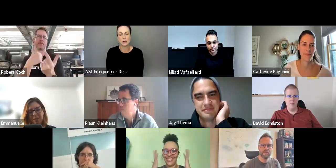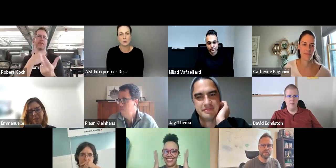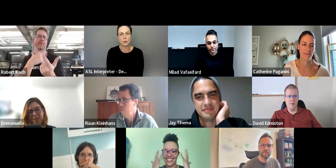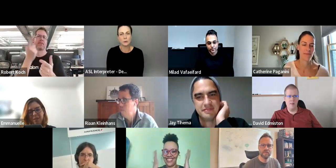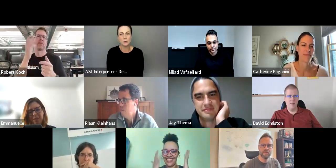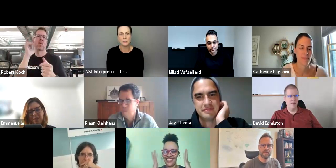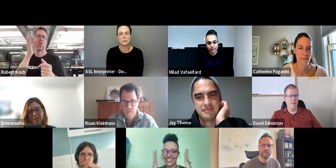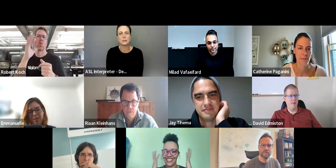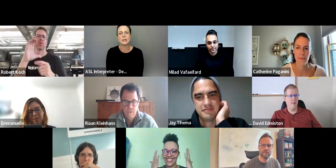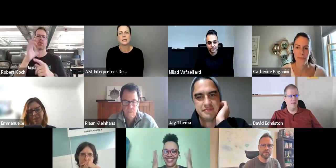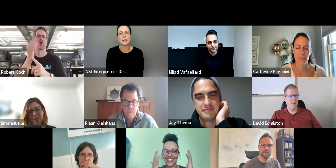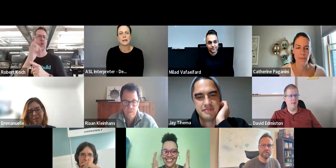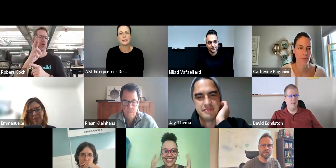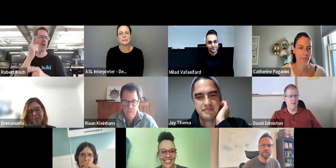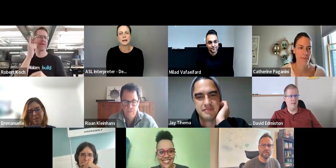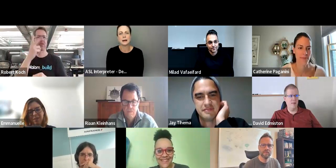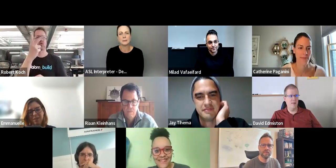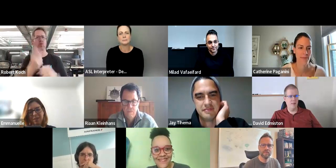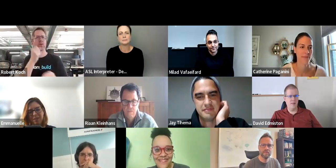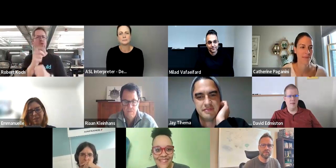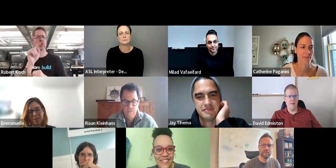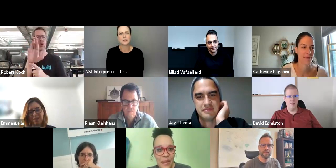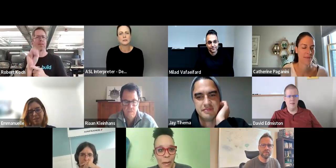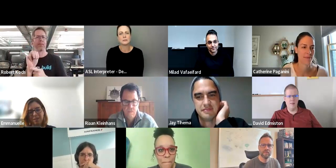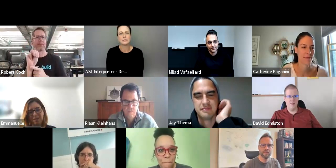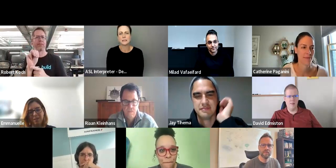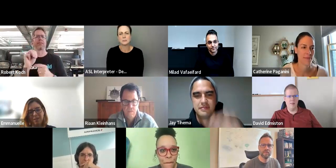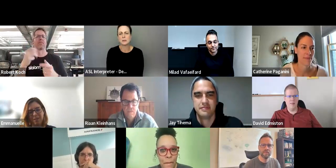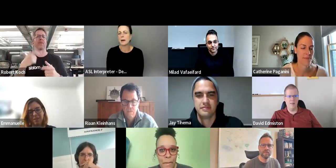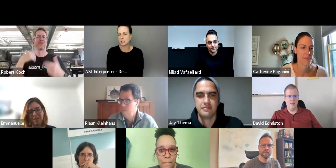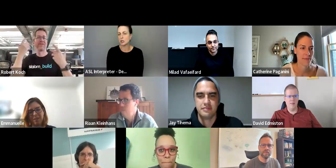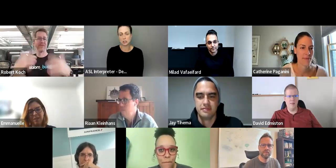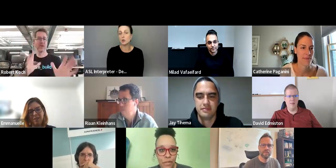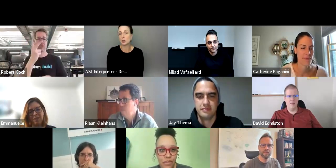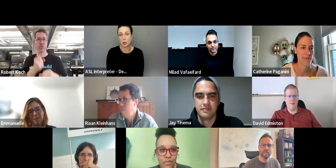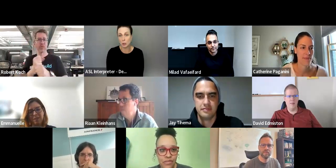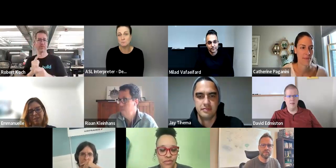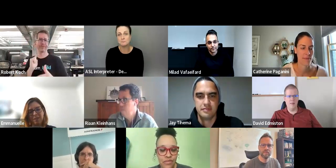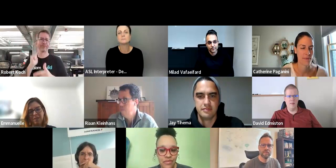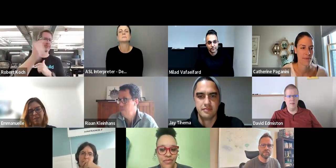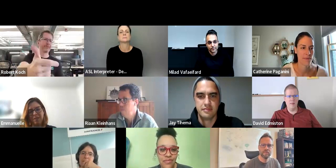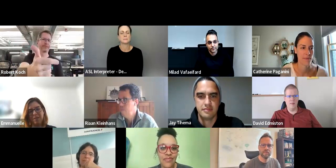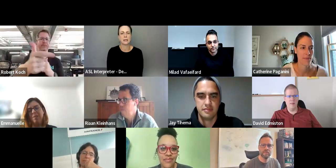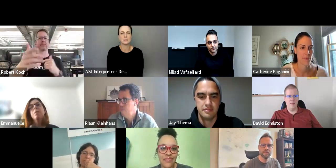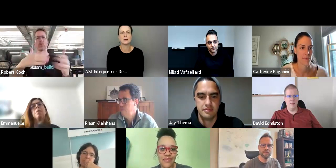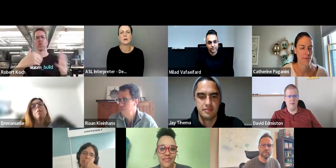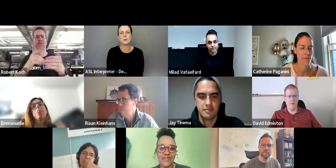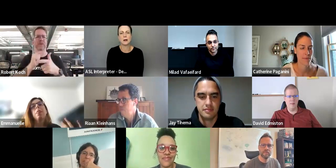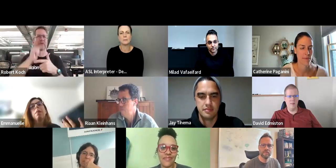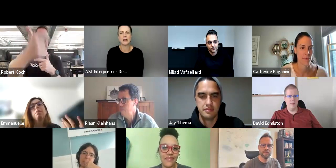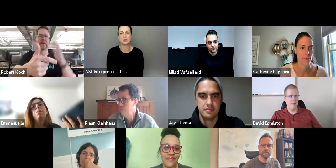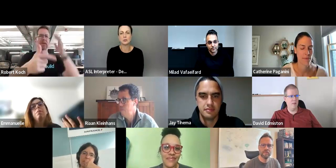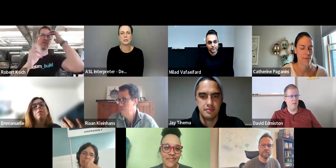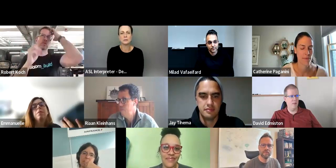am the chair of the working group. And let's see, it's been about it's a 2 year term. And